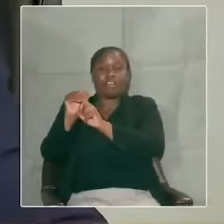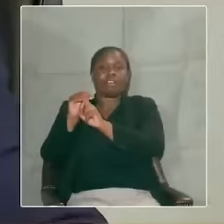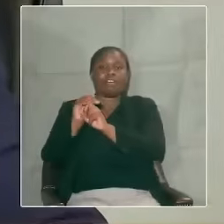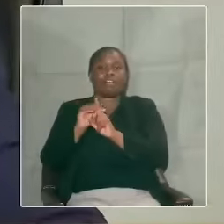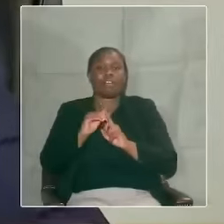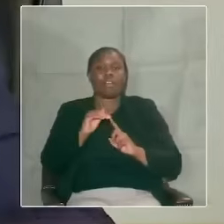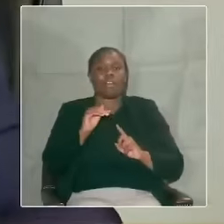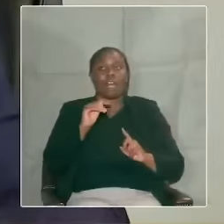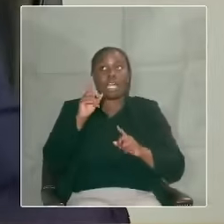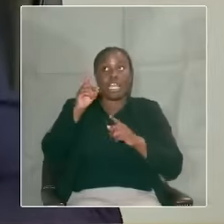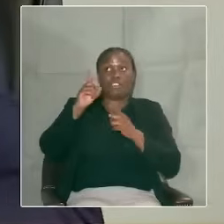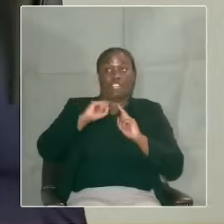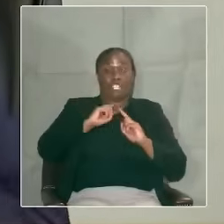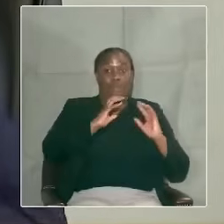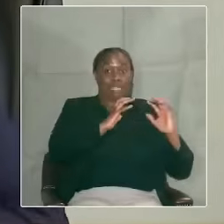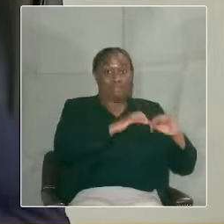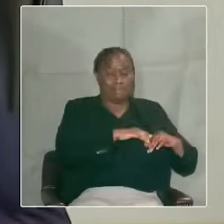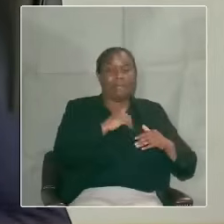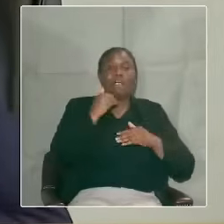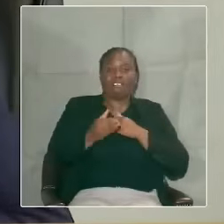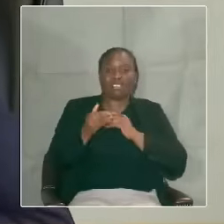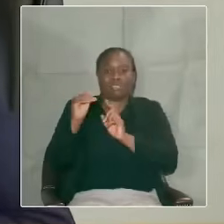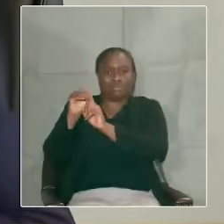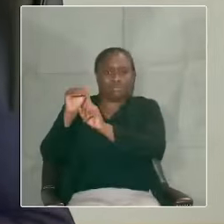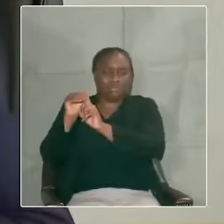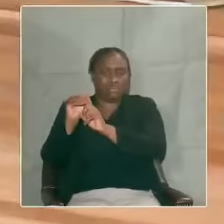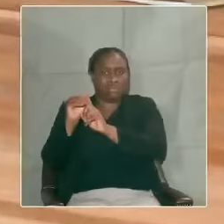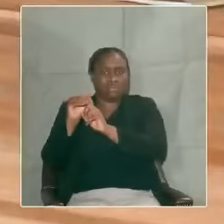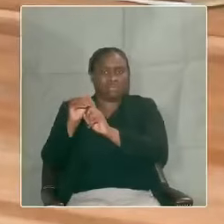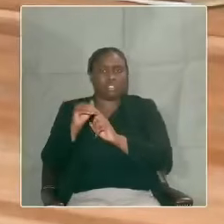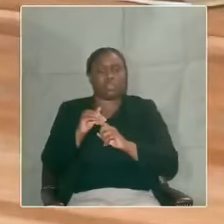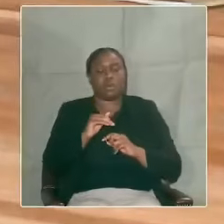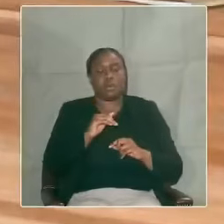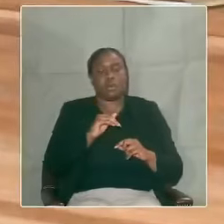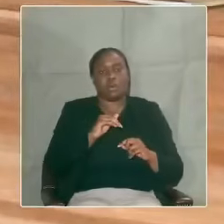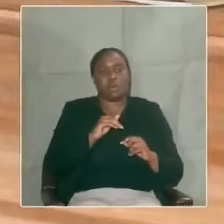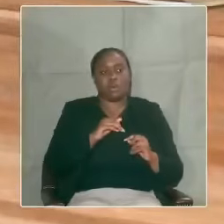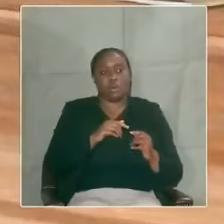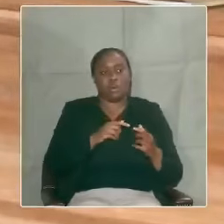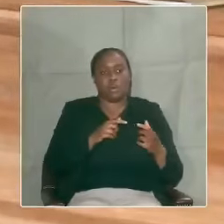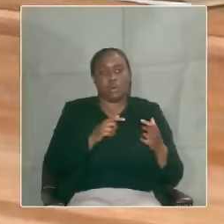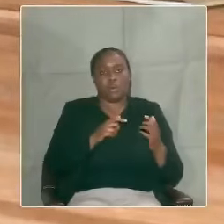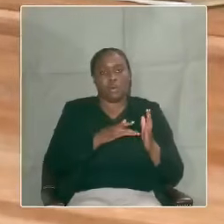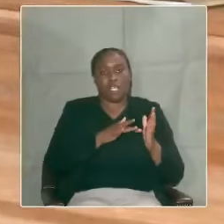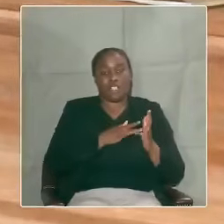But leading to those interactions, if we could start at 113.